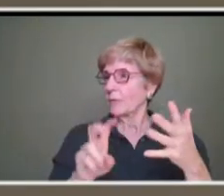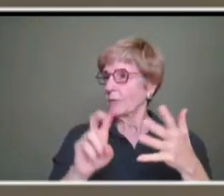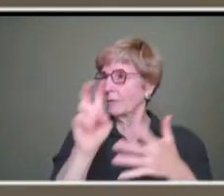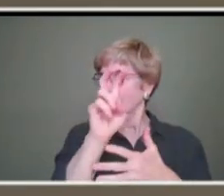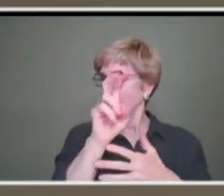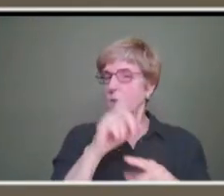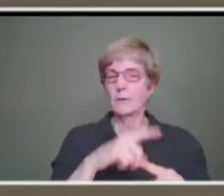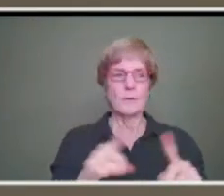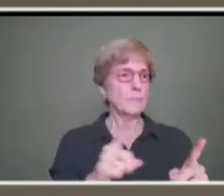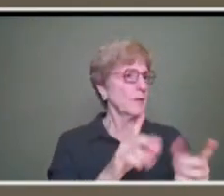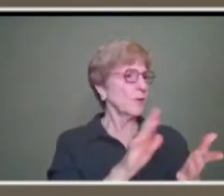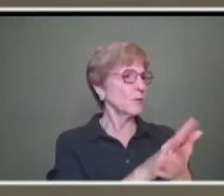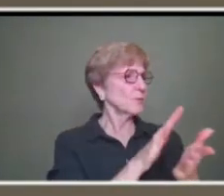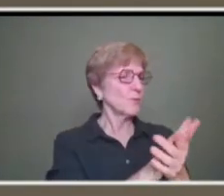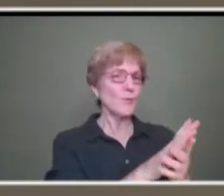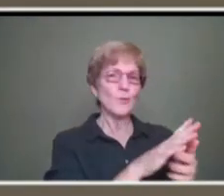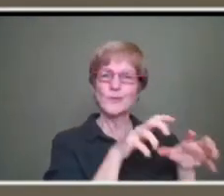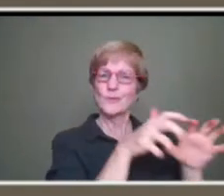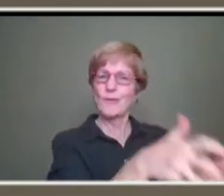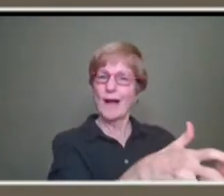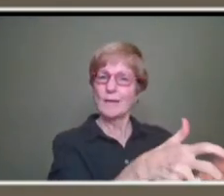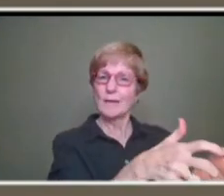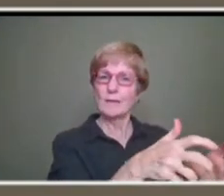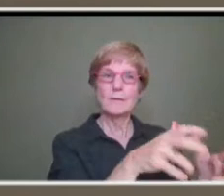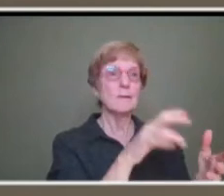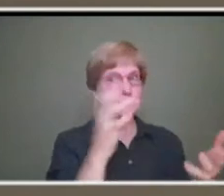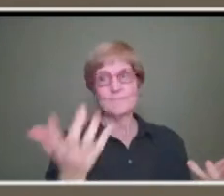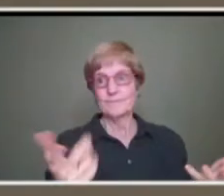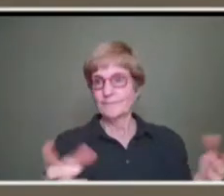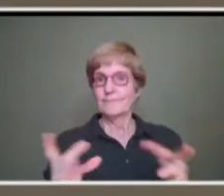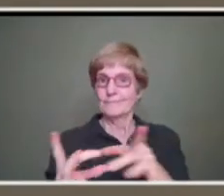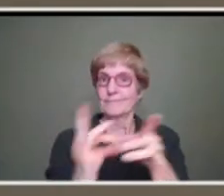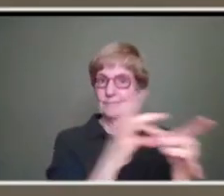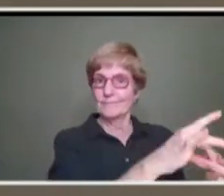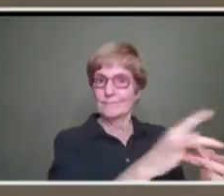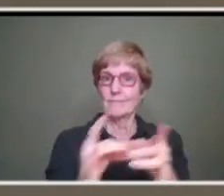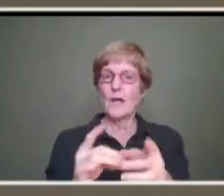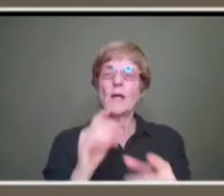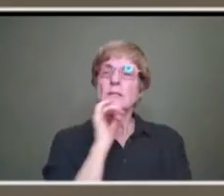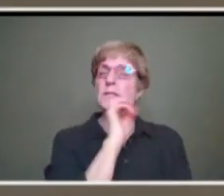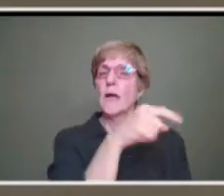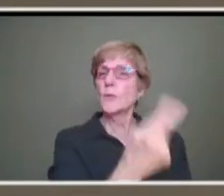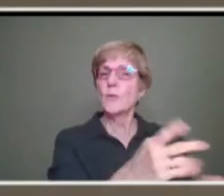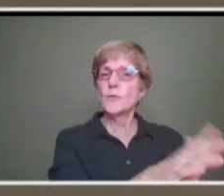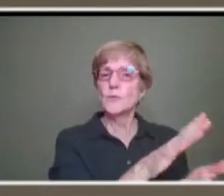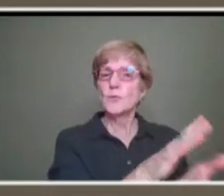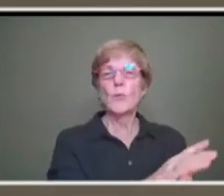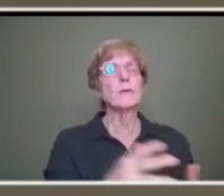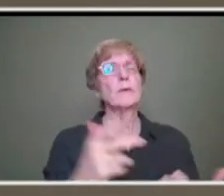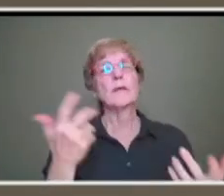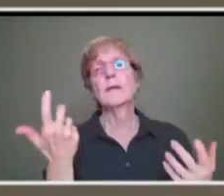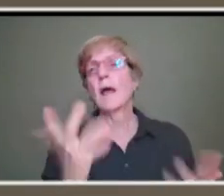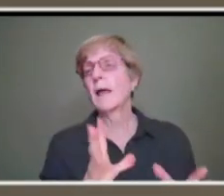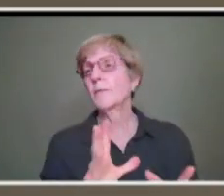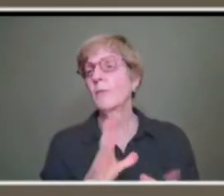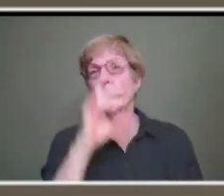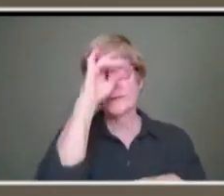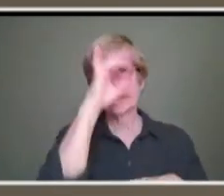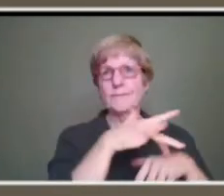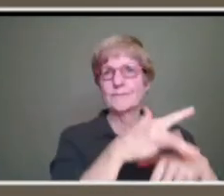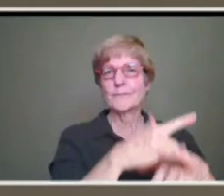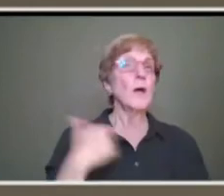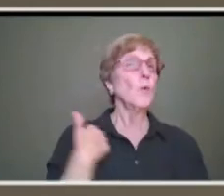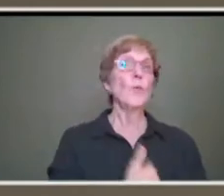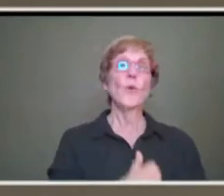overcrowded schools leads to that so it's not just the school and I don't want to get stuck and and you know we're not responsible